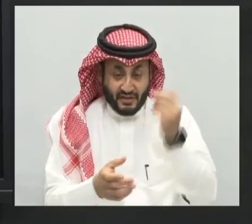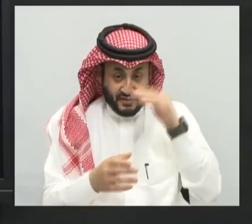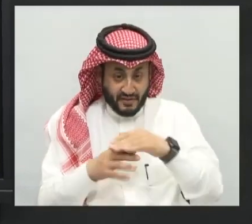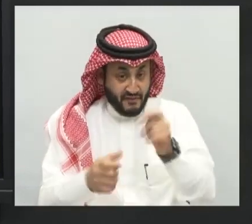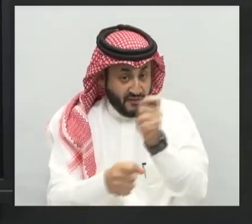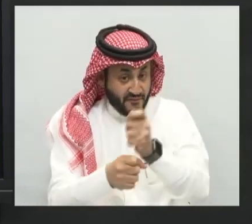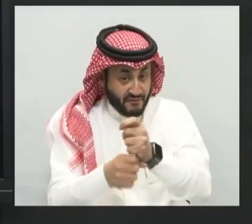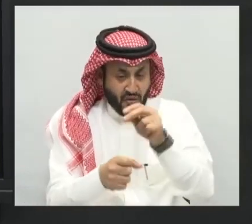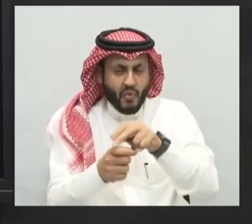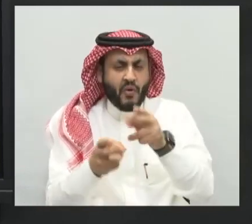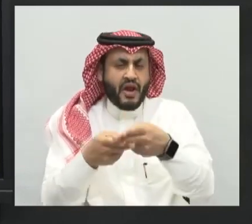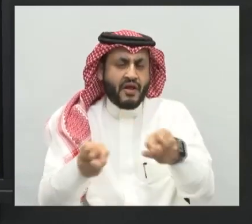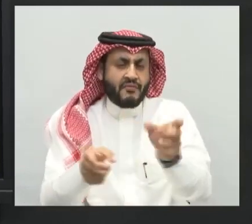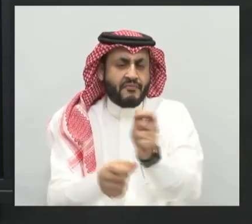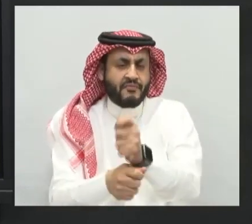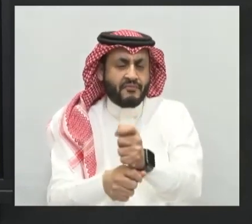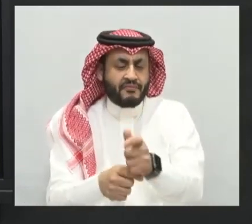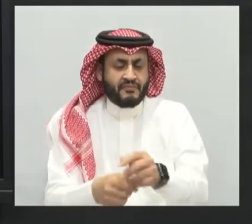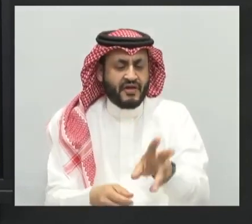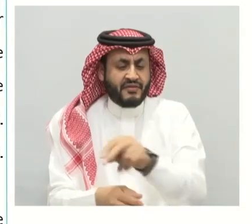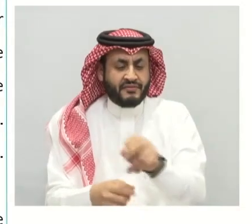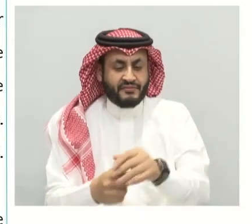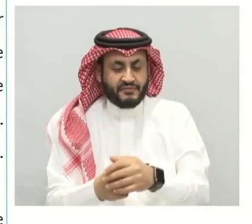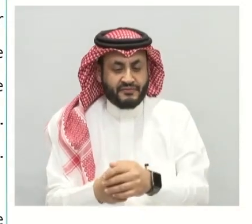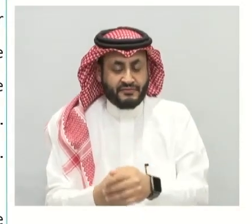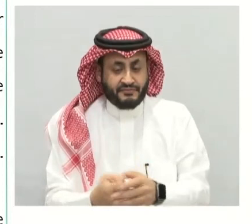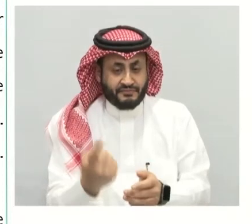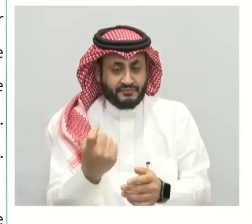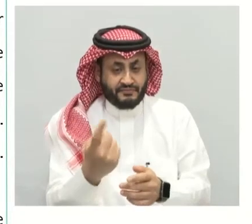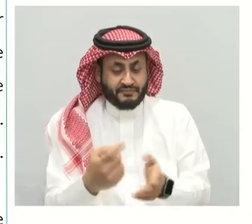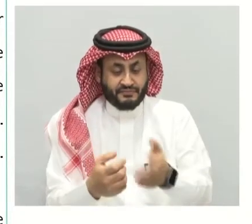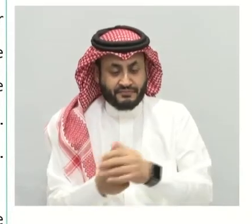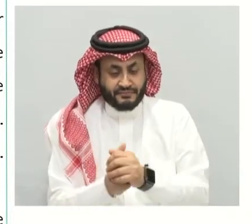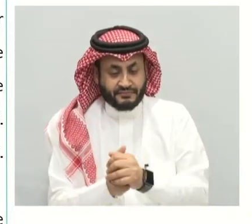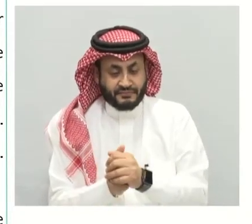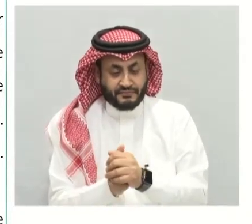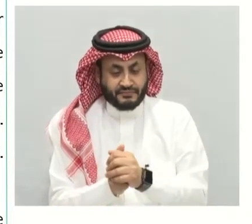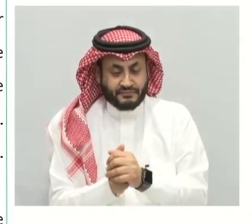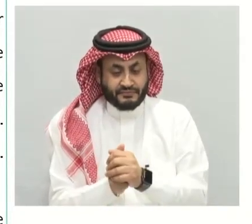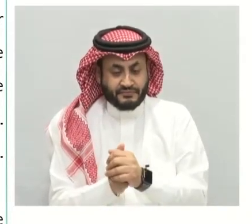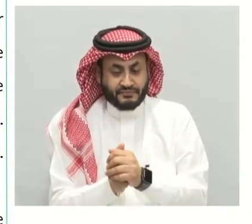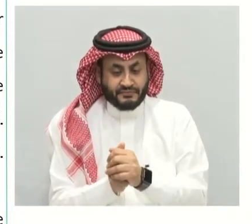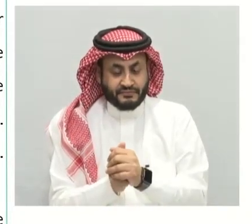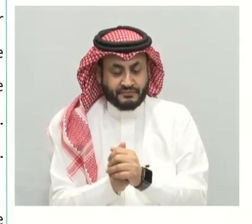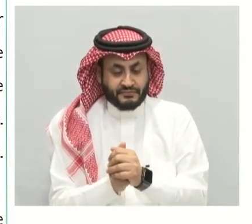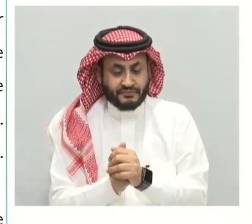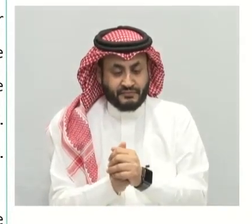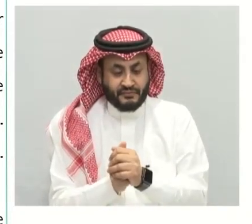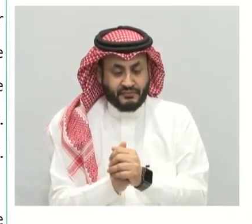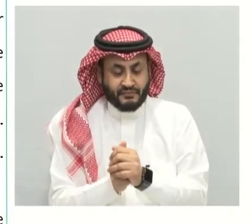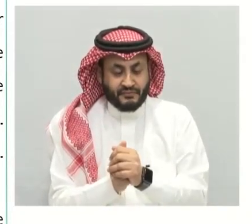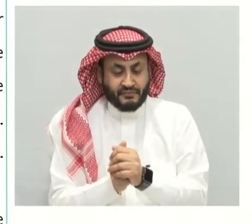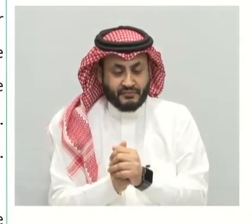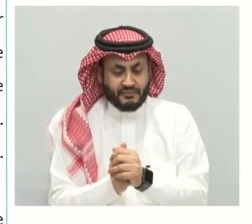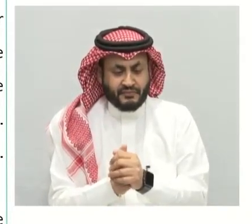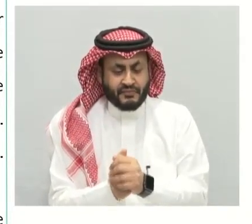For example, here in number 11, we said that if we have the verb want, Then what